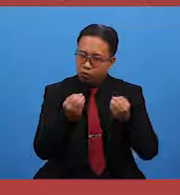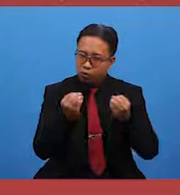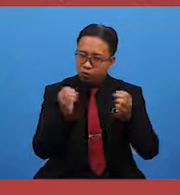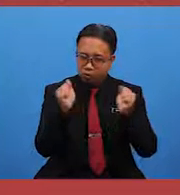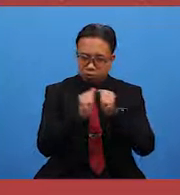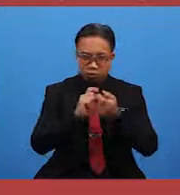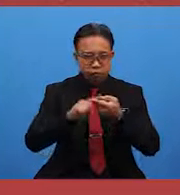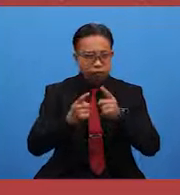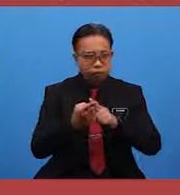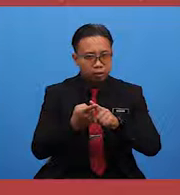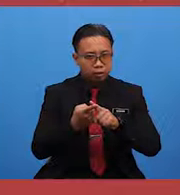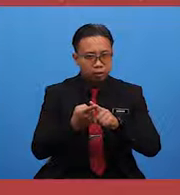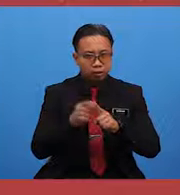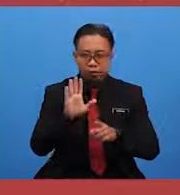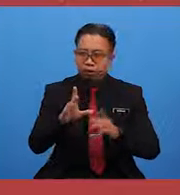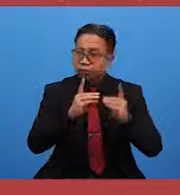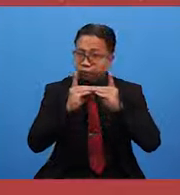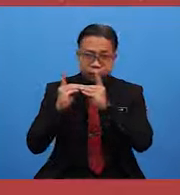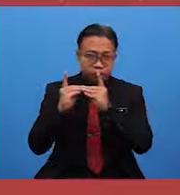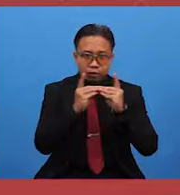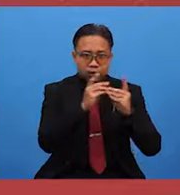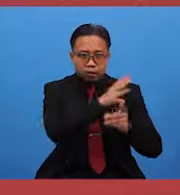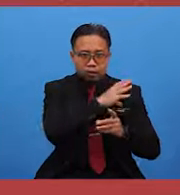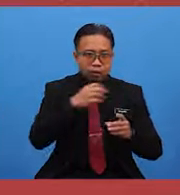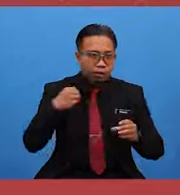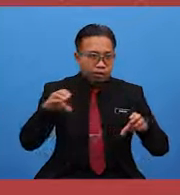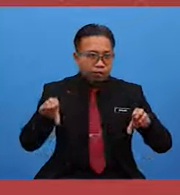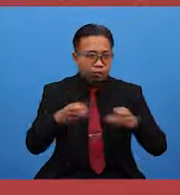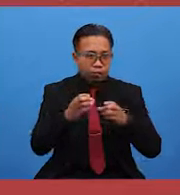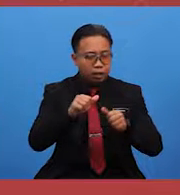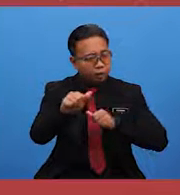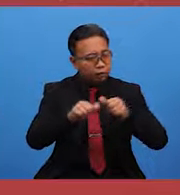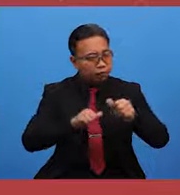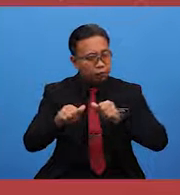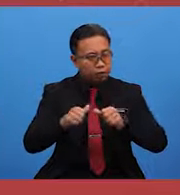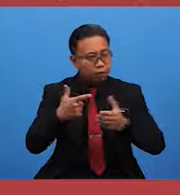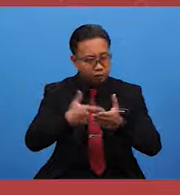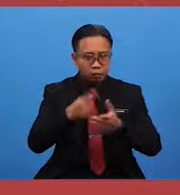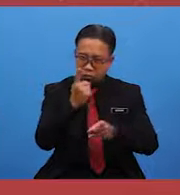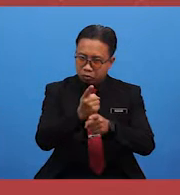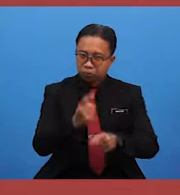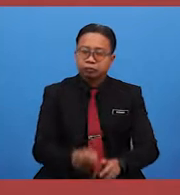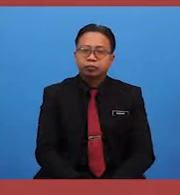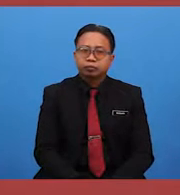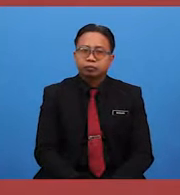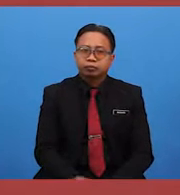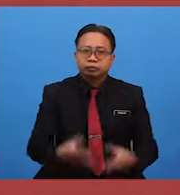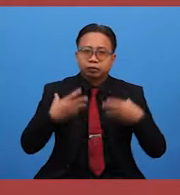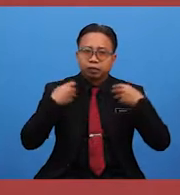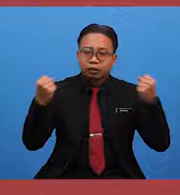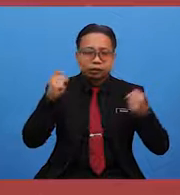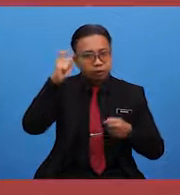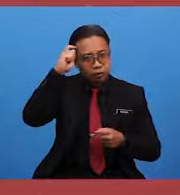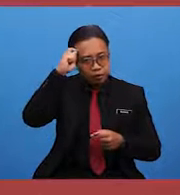friends to celebrate their birthdays and do other recreational activities, right? Healthy